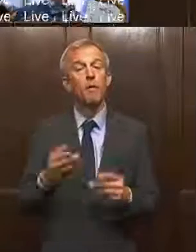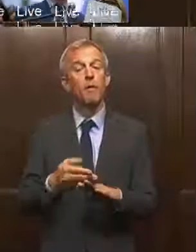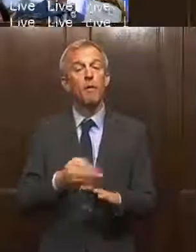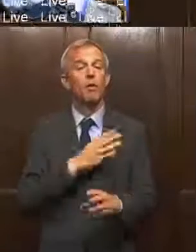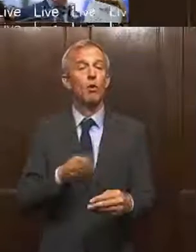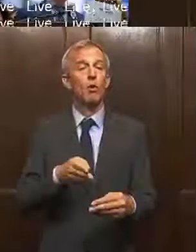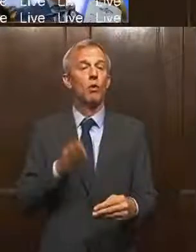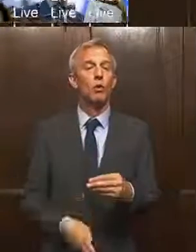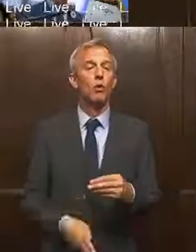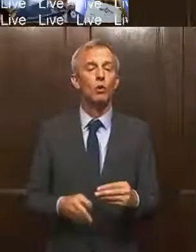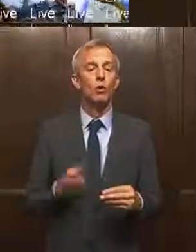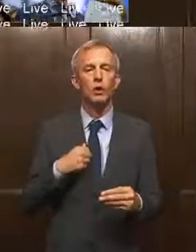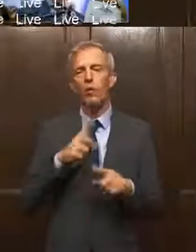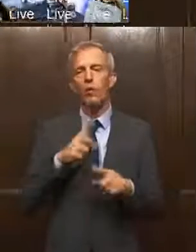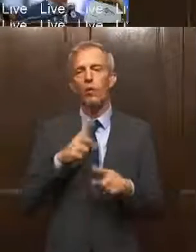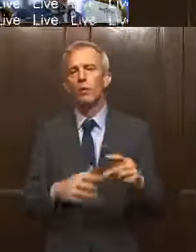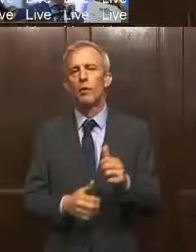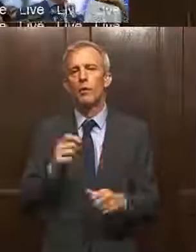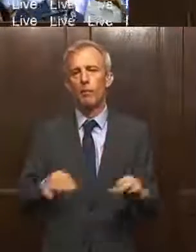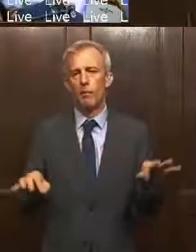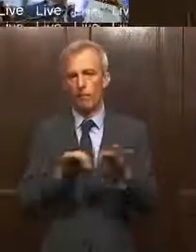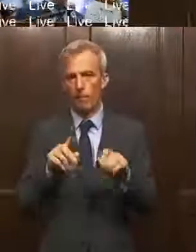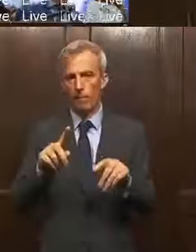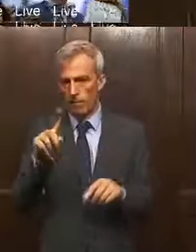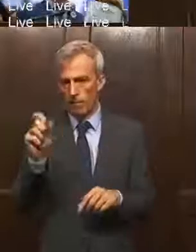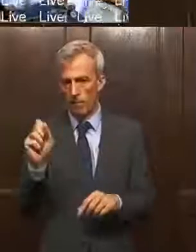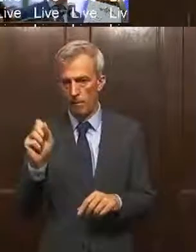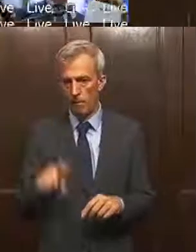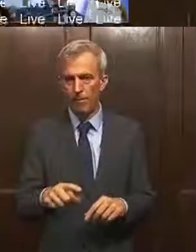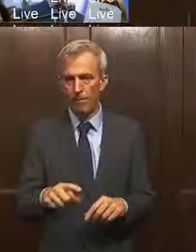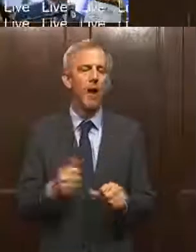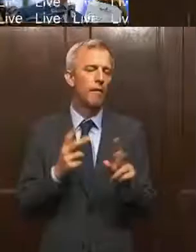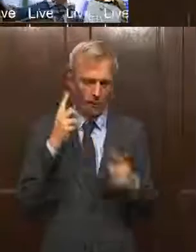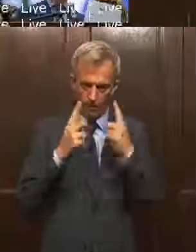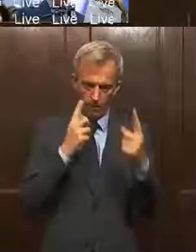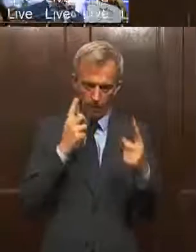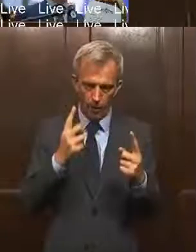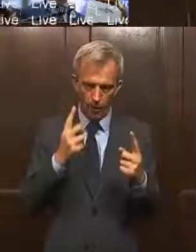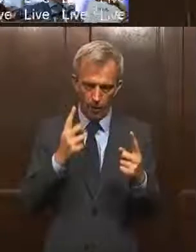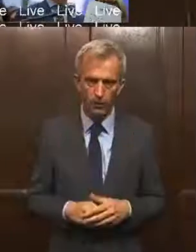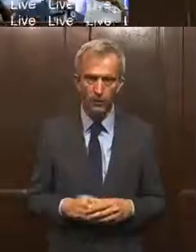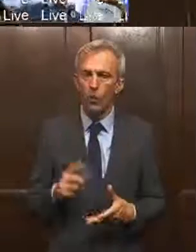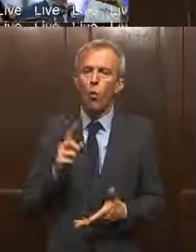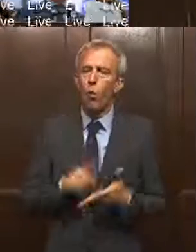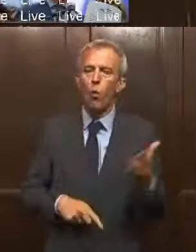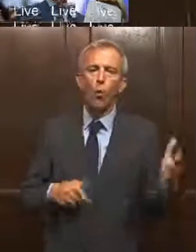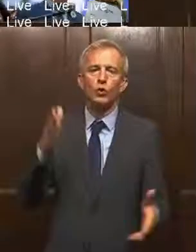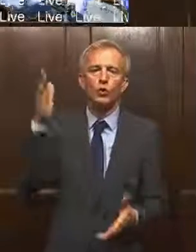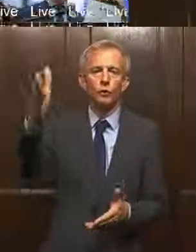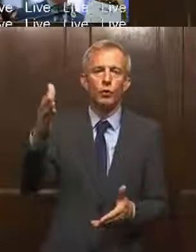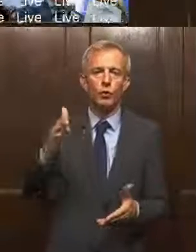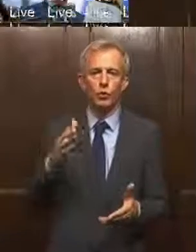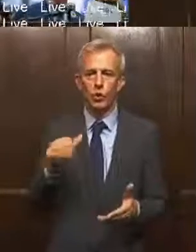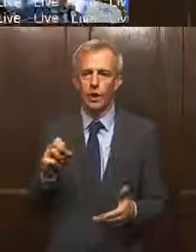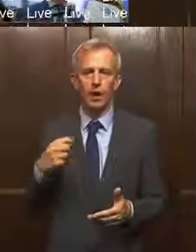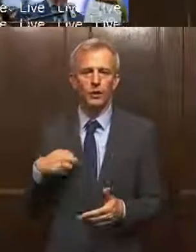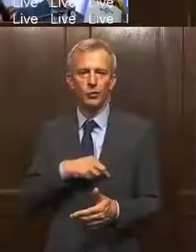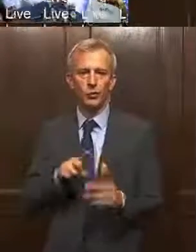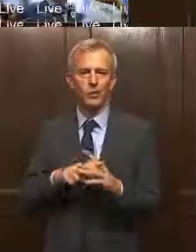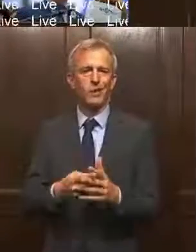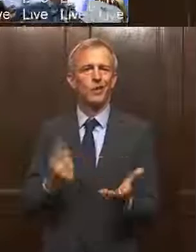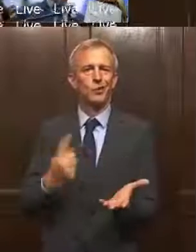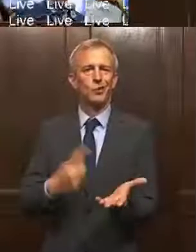said at the beginning, I want to answer the most important question on everyone's mind. What lies ahead as we begin to discuss